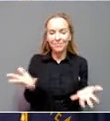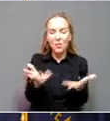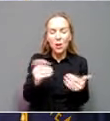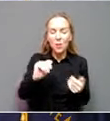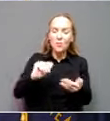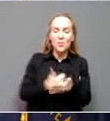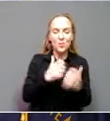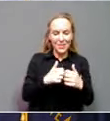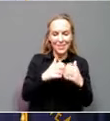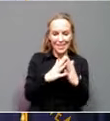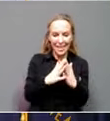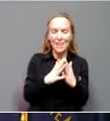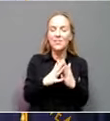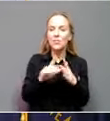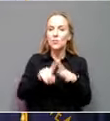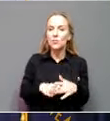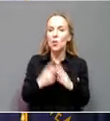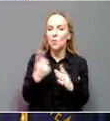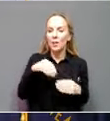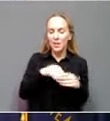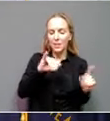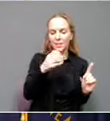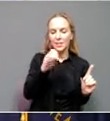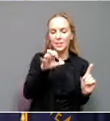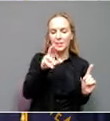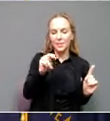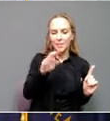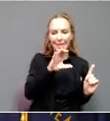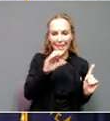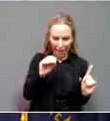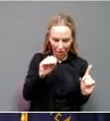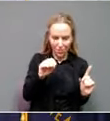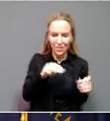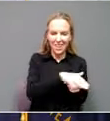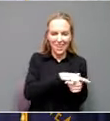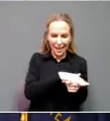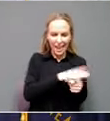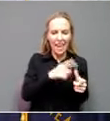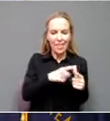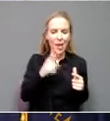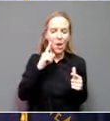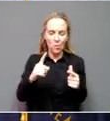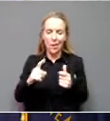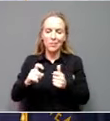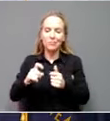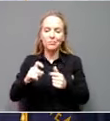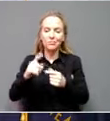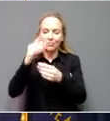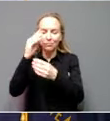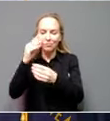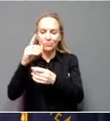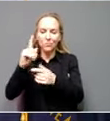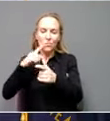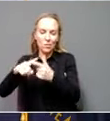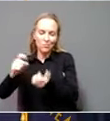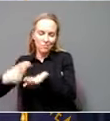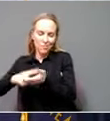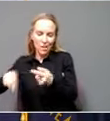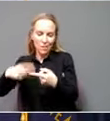move directly into our COVID update. So earlier today, I was excited to join leaders from Jefferson County